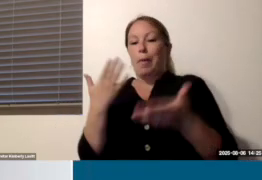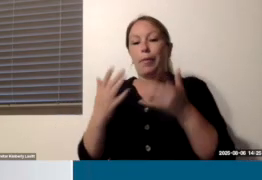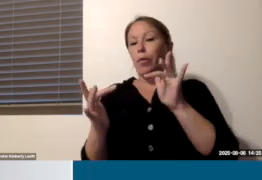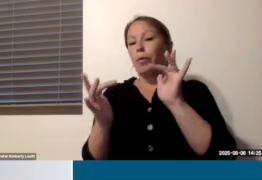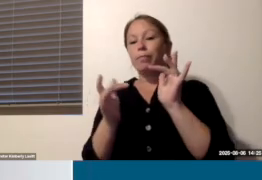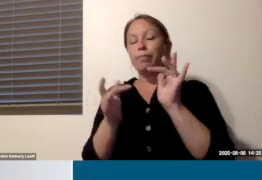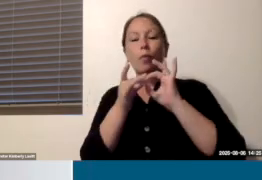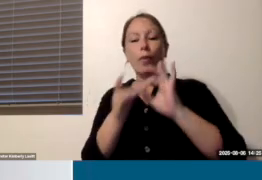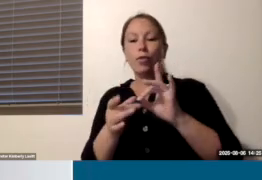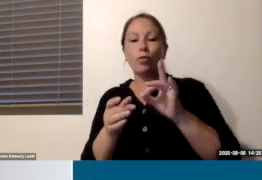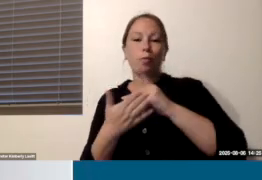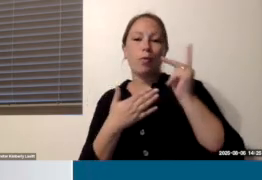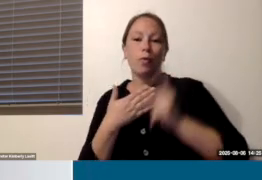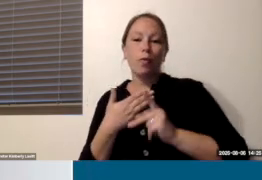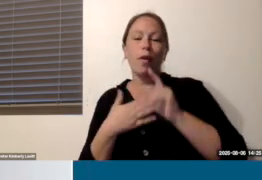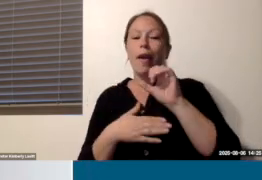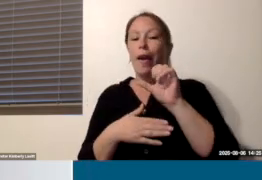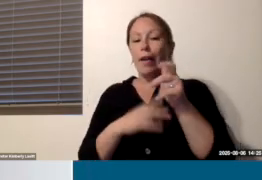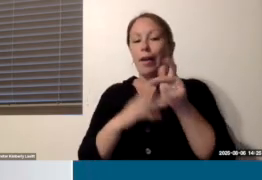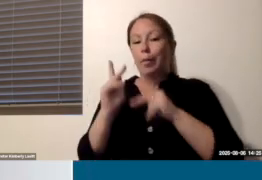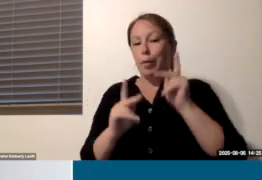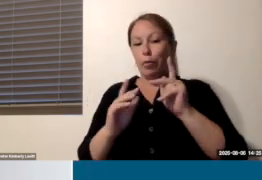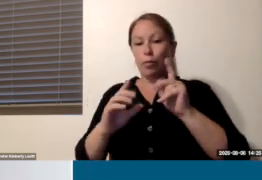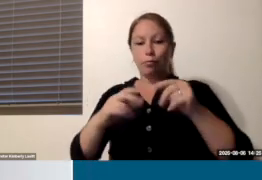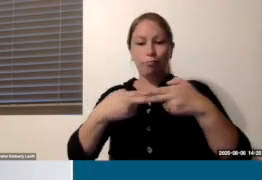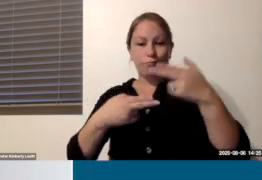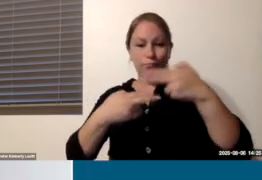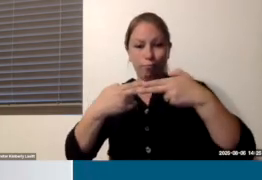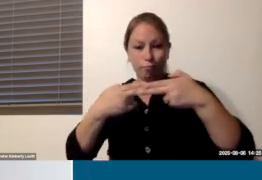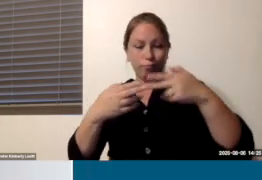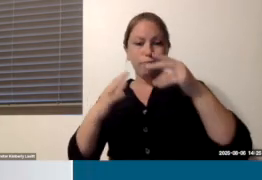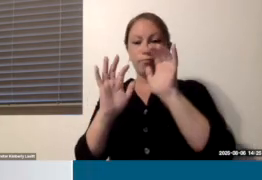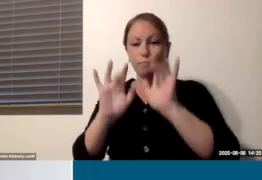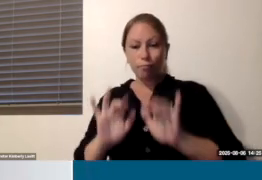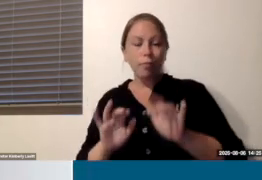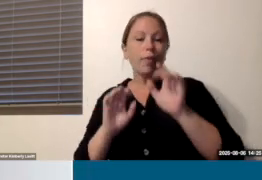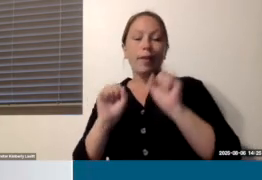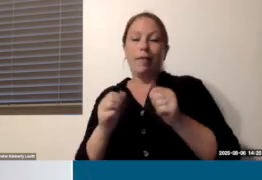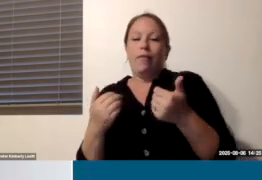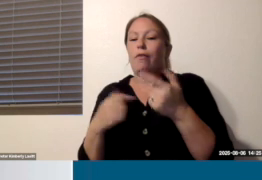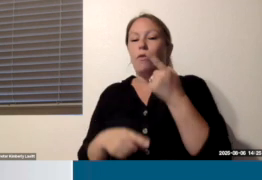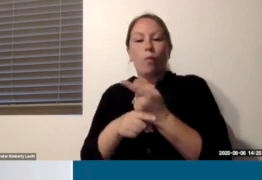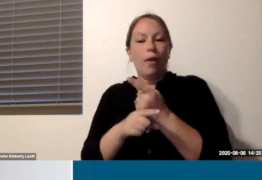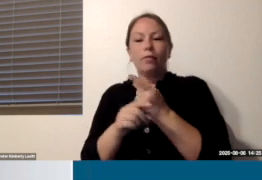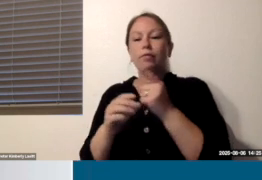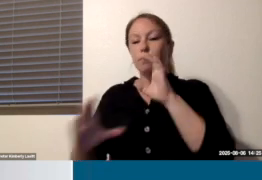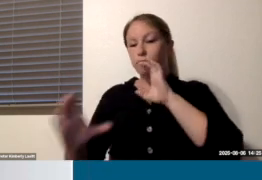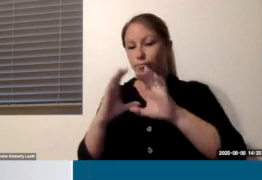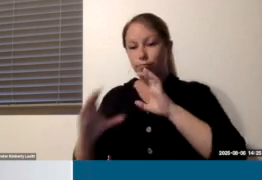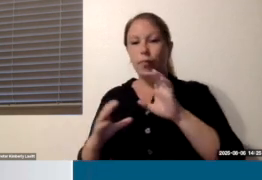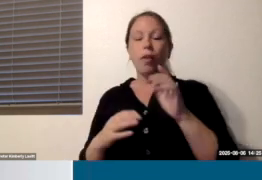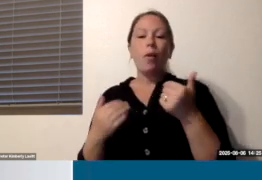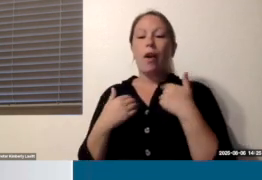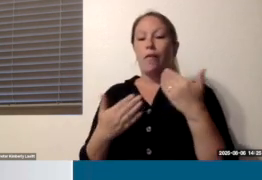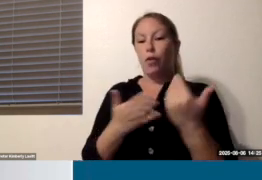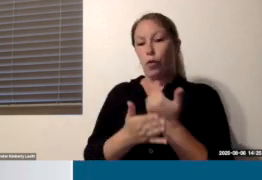projects. Any of us listed on this slide can help you get to the right person to have that discussion. We do also have a new